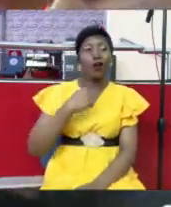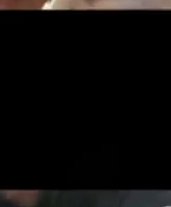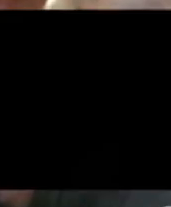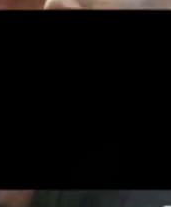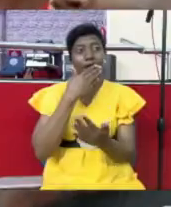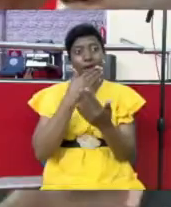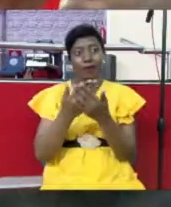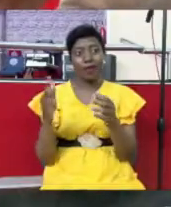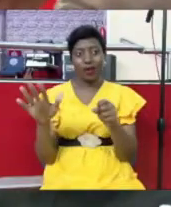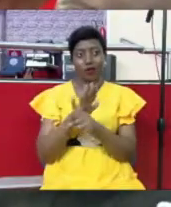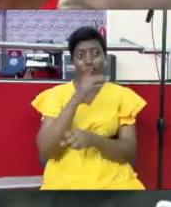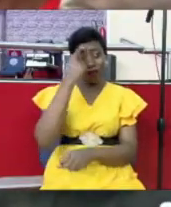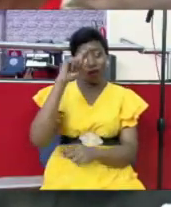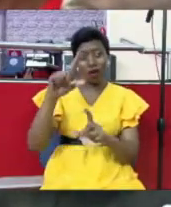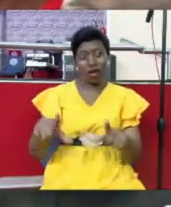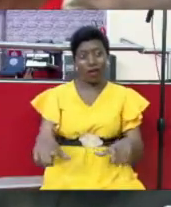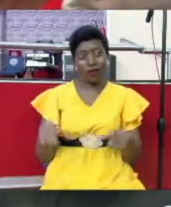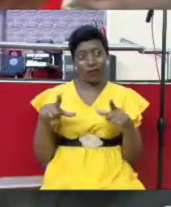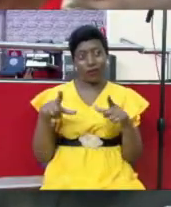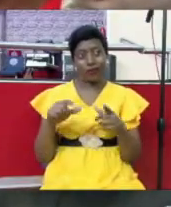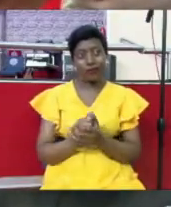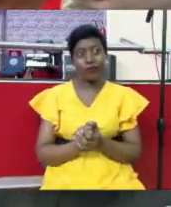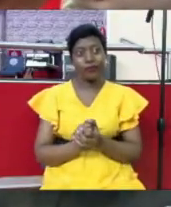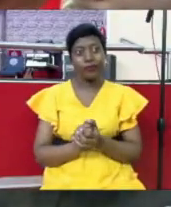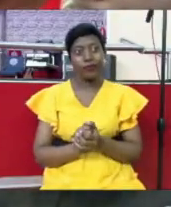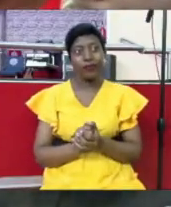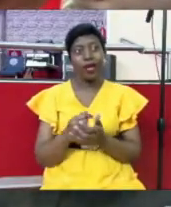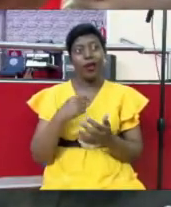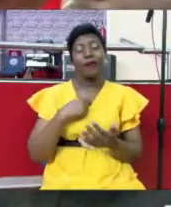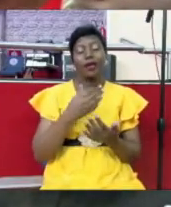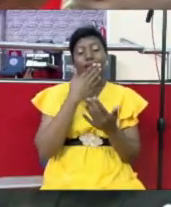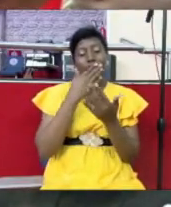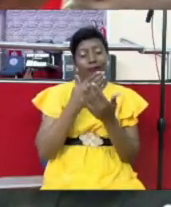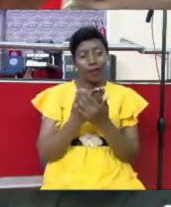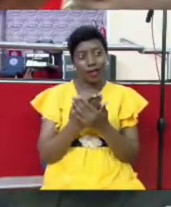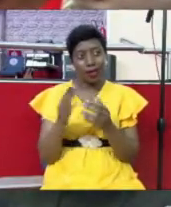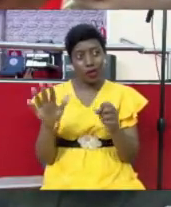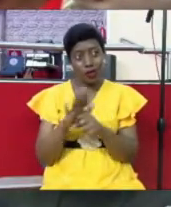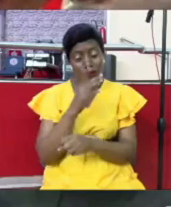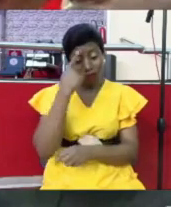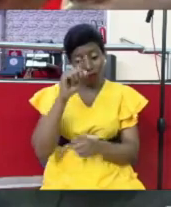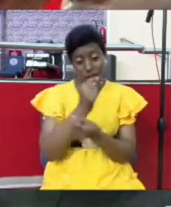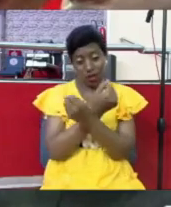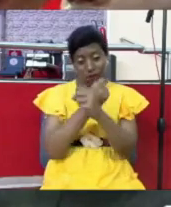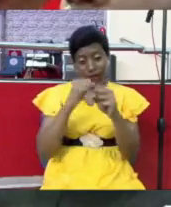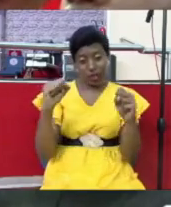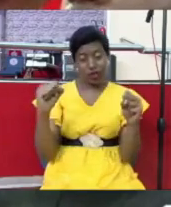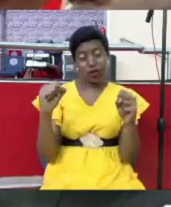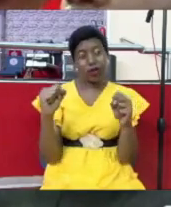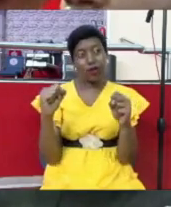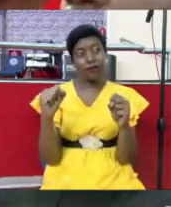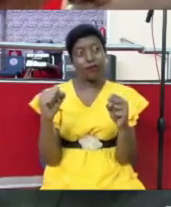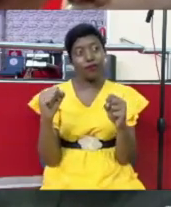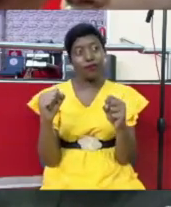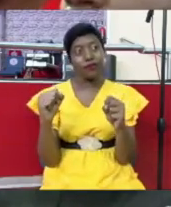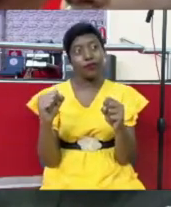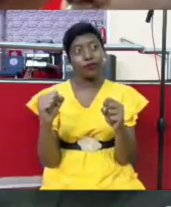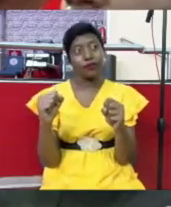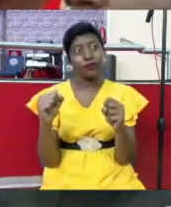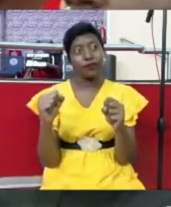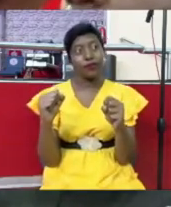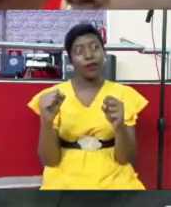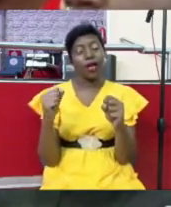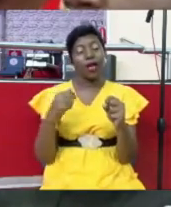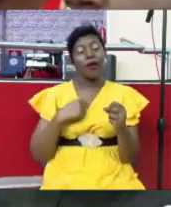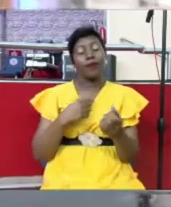kwamba Mungu ninashukuru sana kwa sababu ya maisha. I'm so grateful for salvation. Ninashukuru sana kwa sababu ya wokovu. I am so